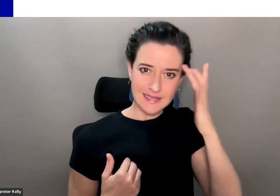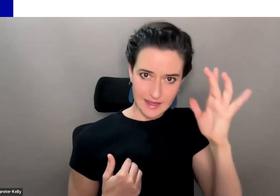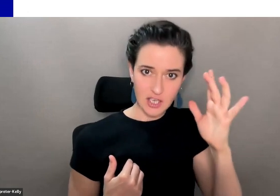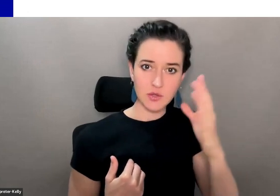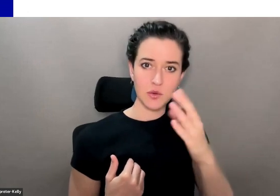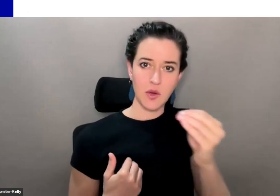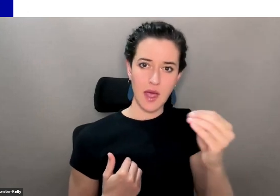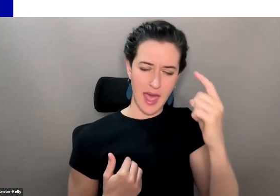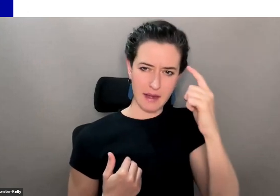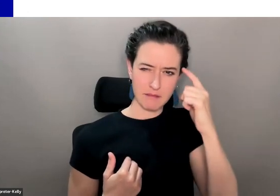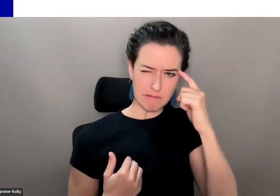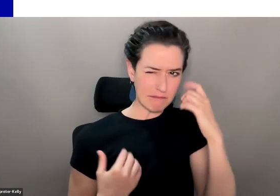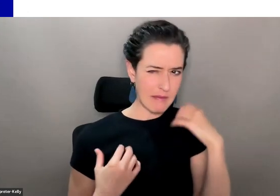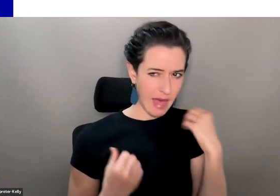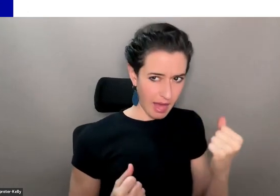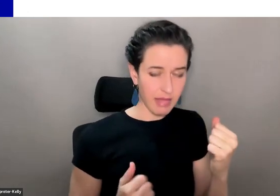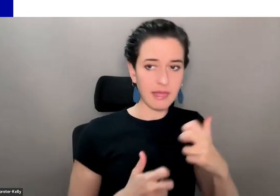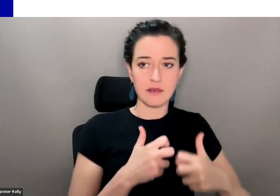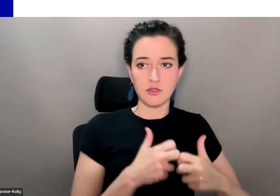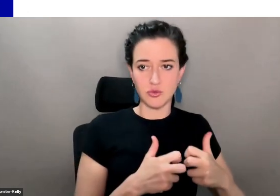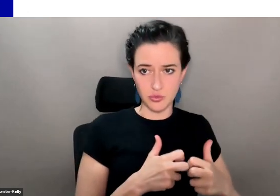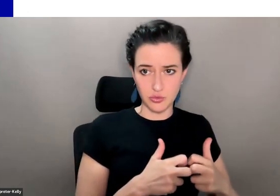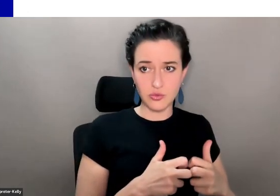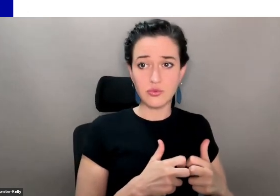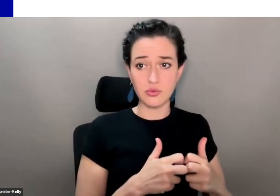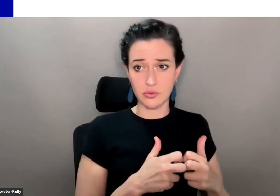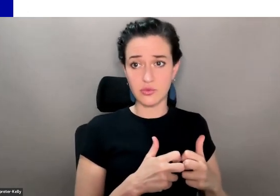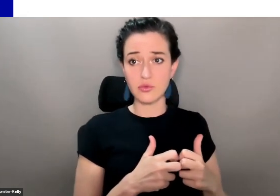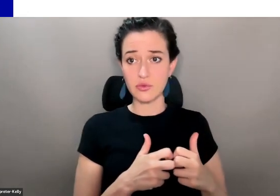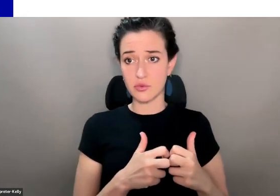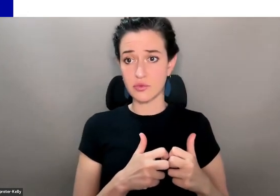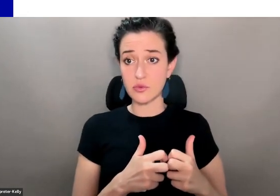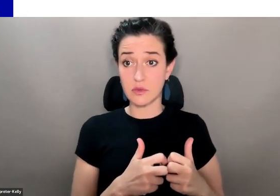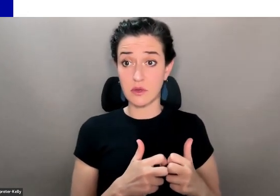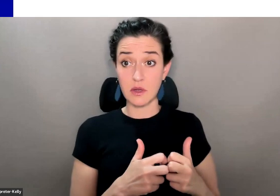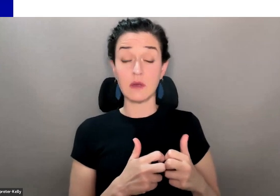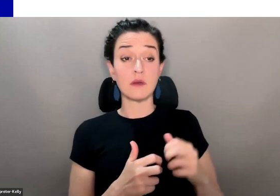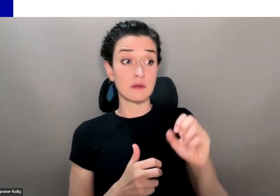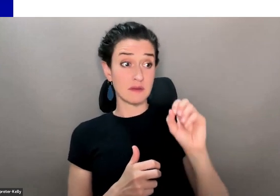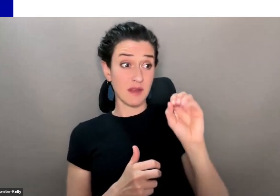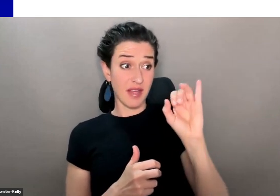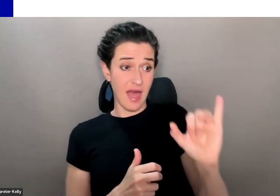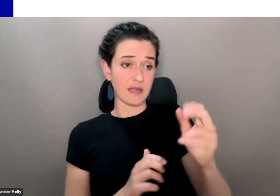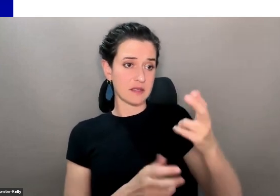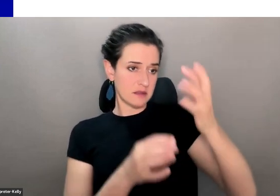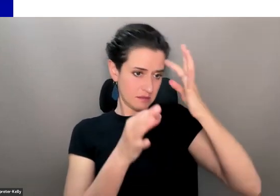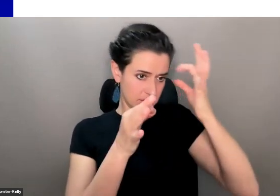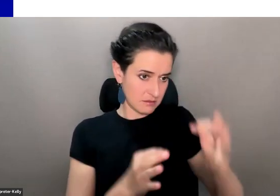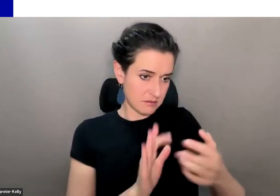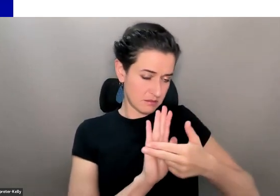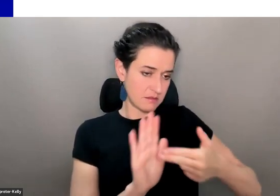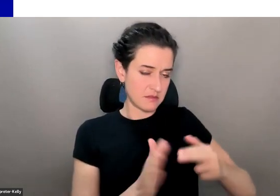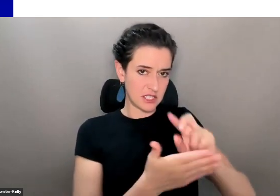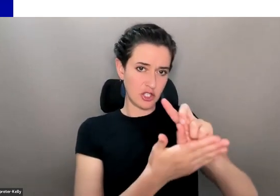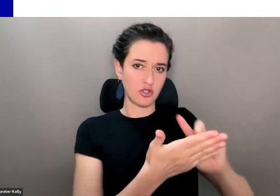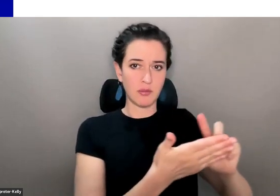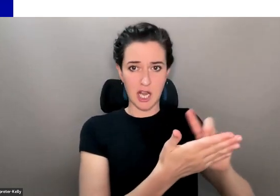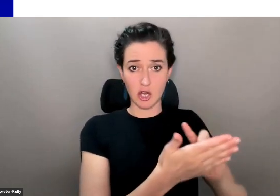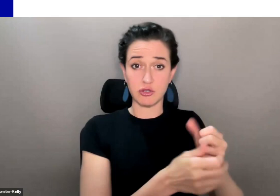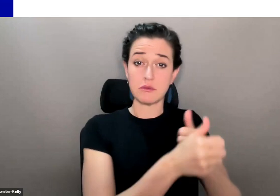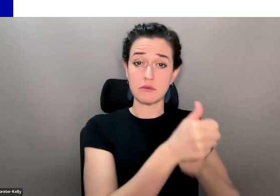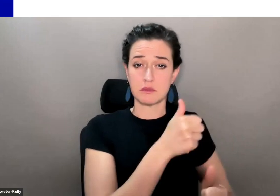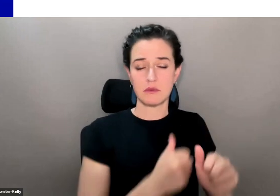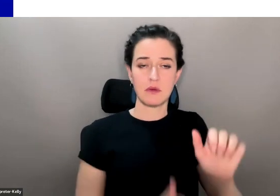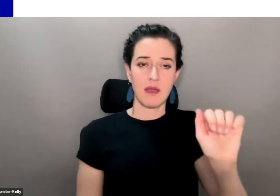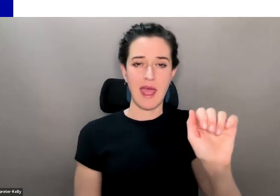established the principle that unjustified isolation of people with disabilities is discrimination under the ADA's Title II mandate, what